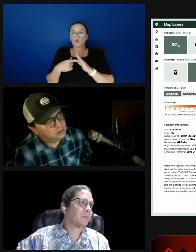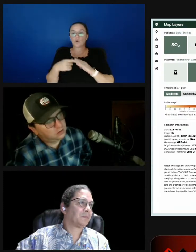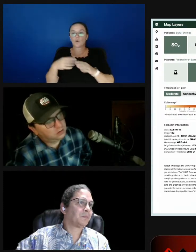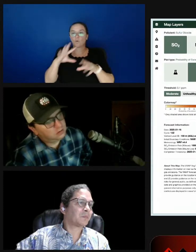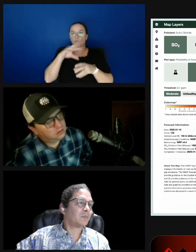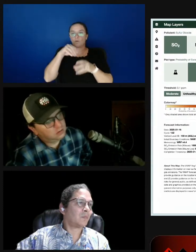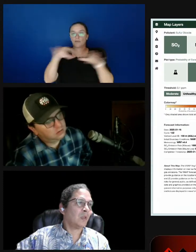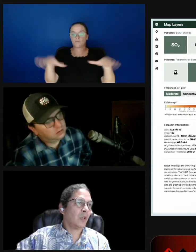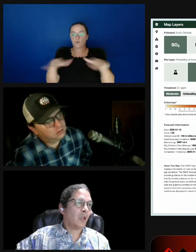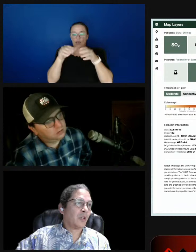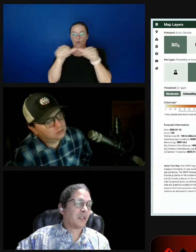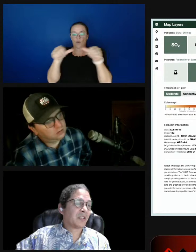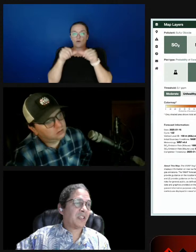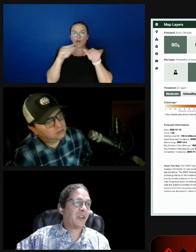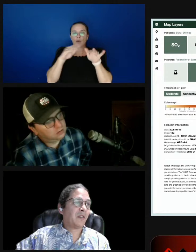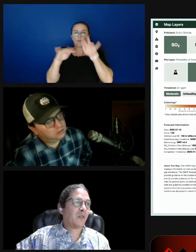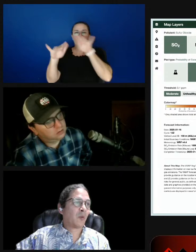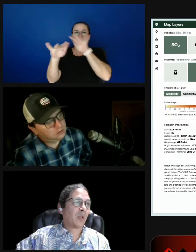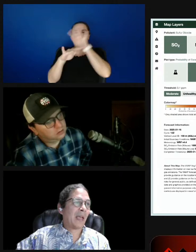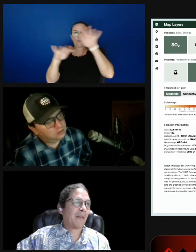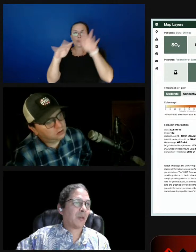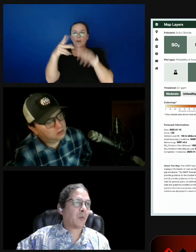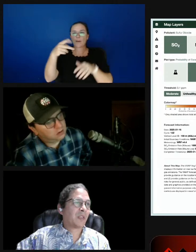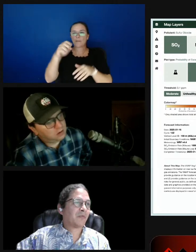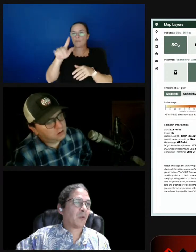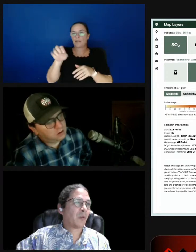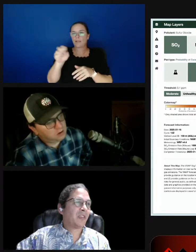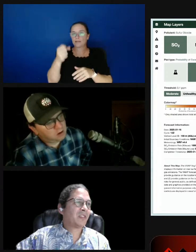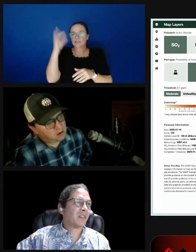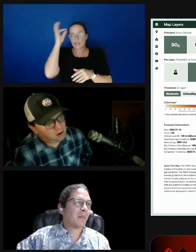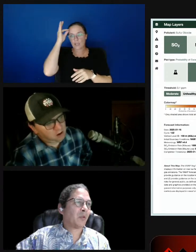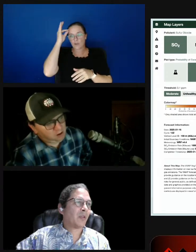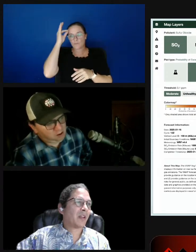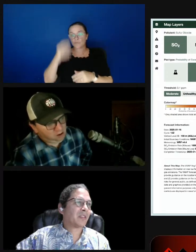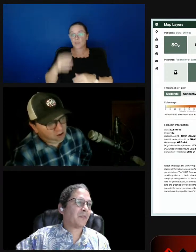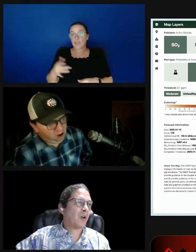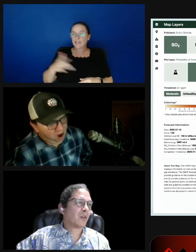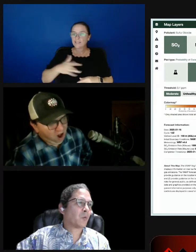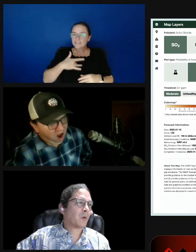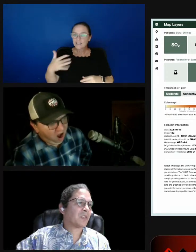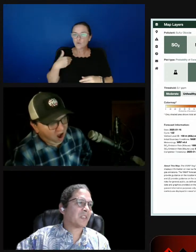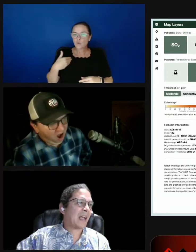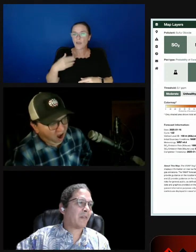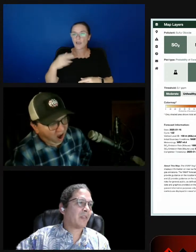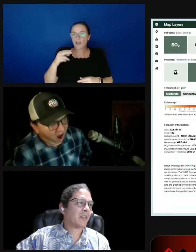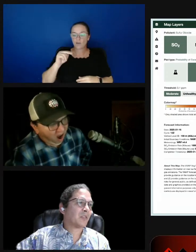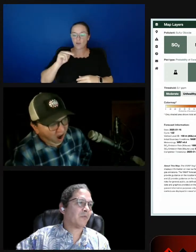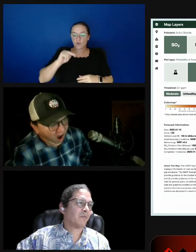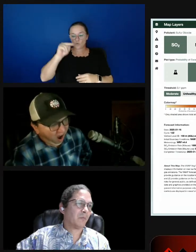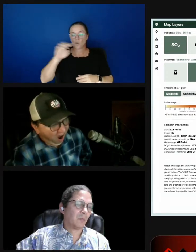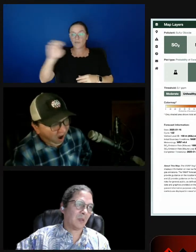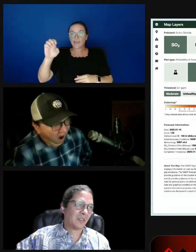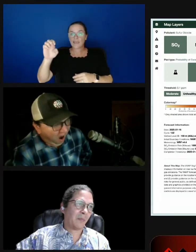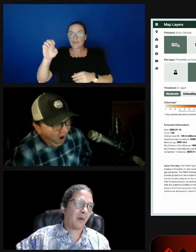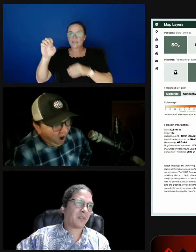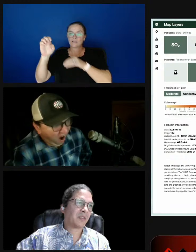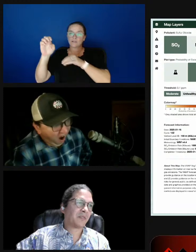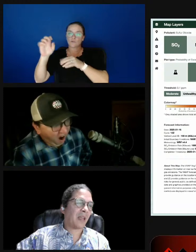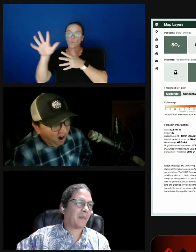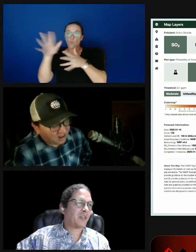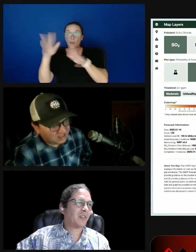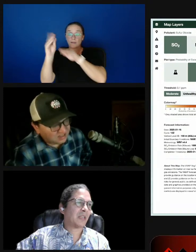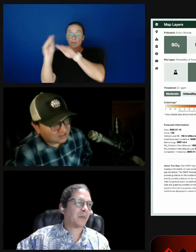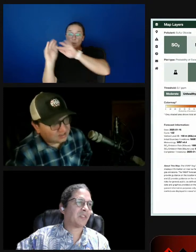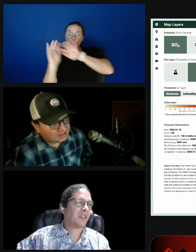fact. So you can see here that normally we have trade winds from the northeast that blow a lot of this fog towards the south. And so in some parts of